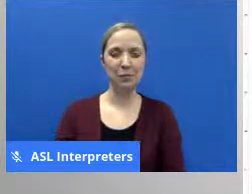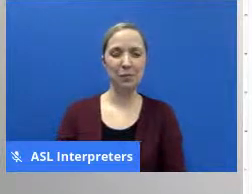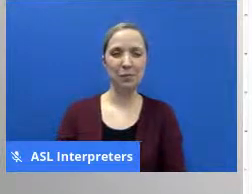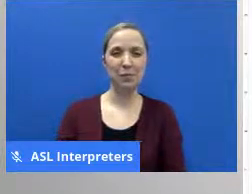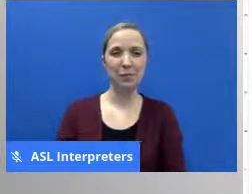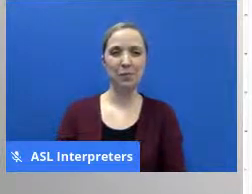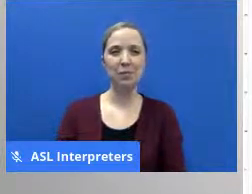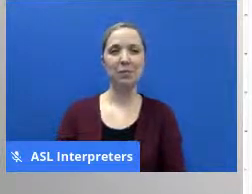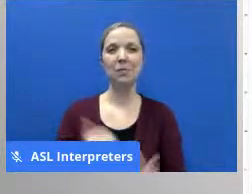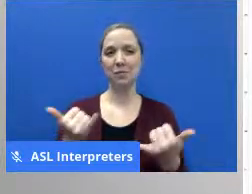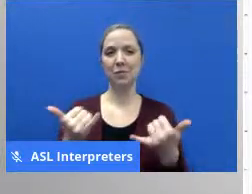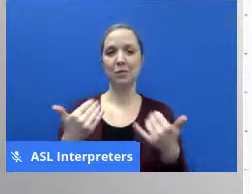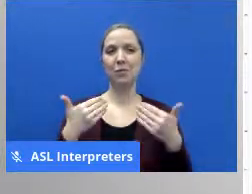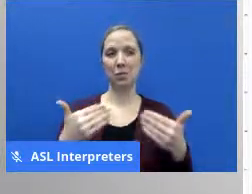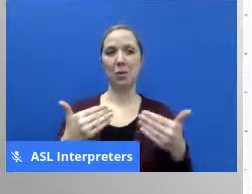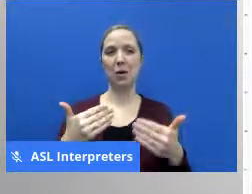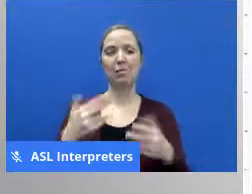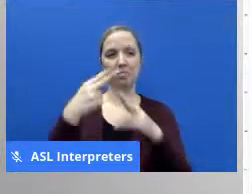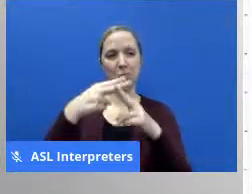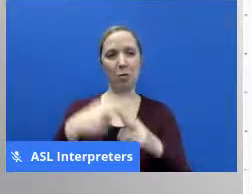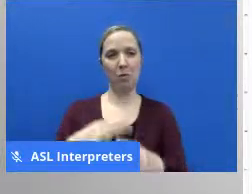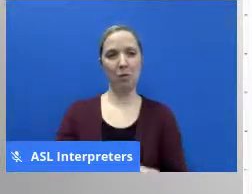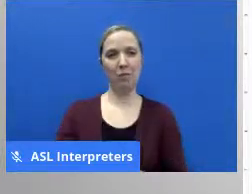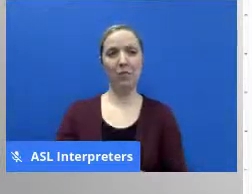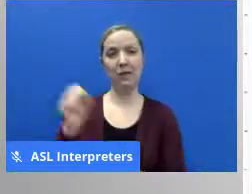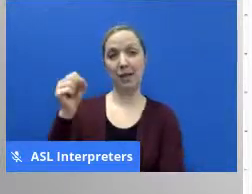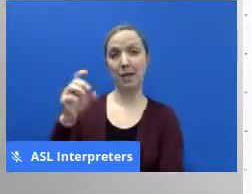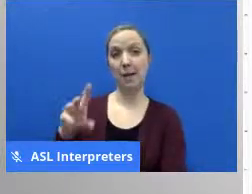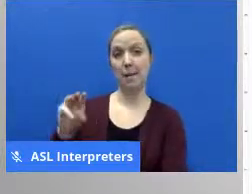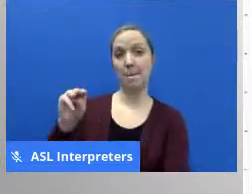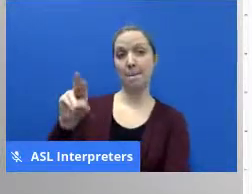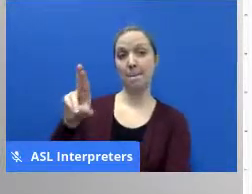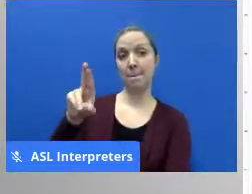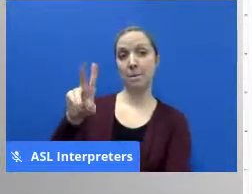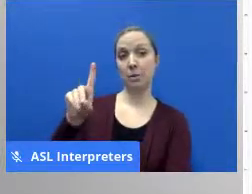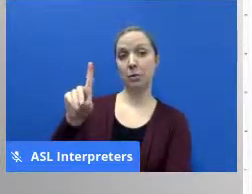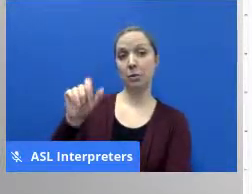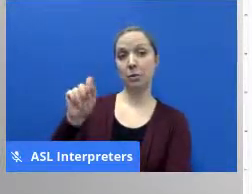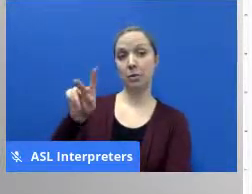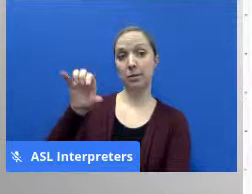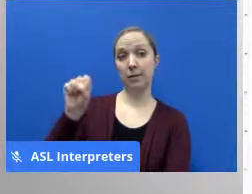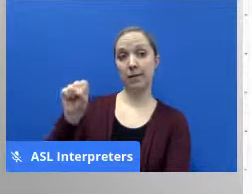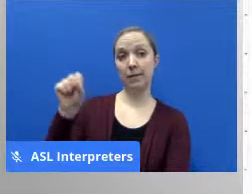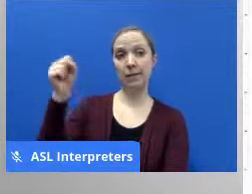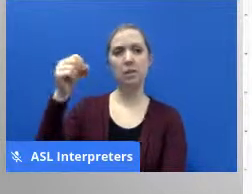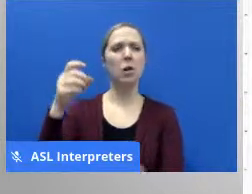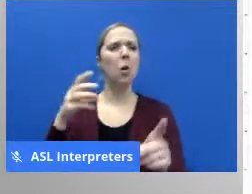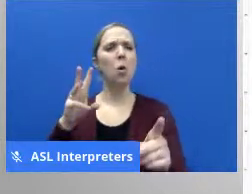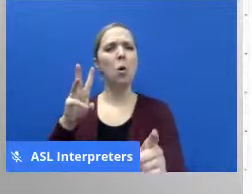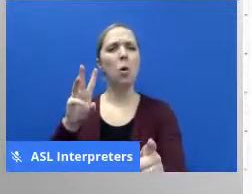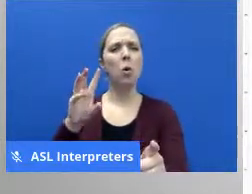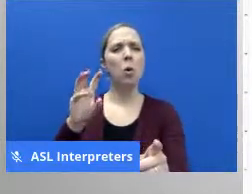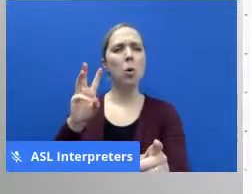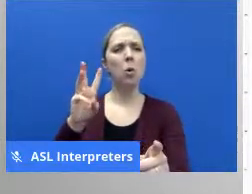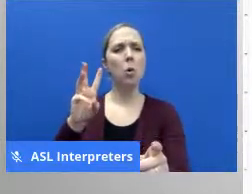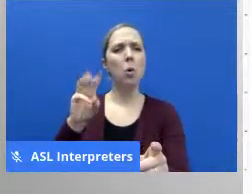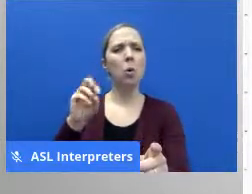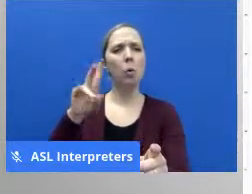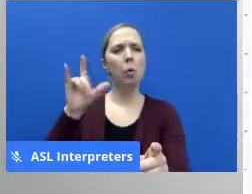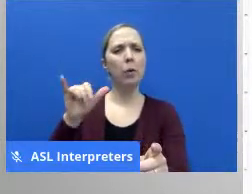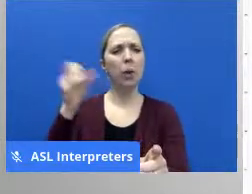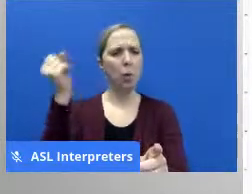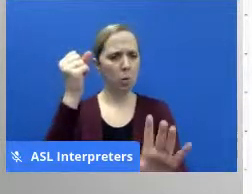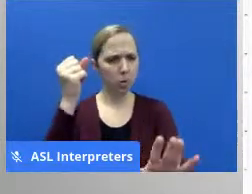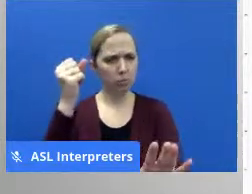please go ahead and do the roll call. Yes, ma'am. Mr. Davis, Yes. Hold on a second. Hold on. A motion